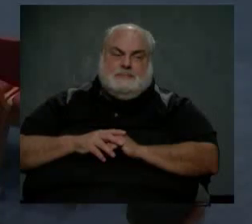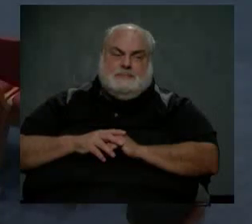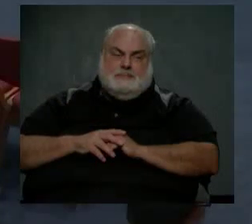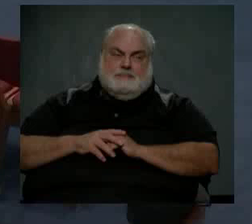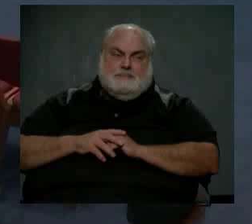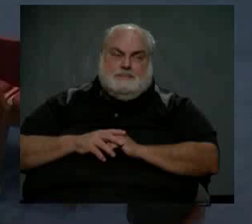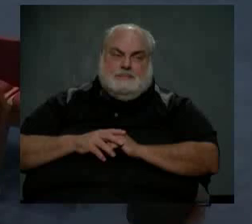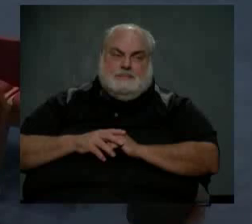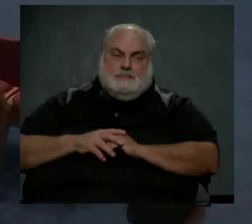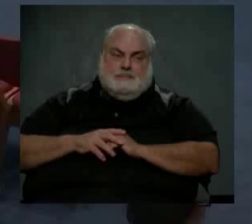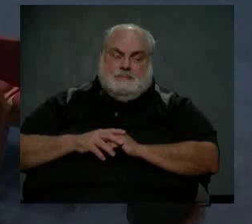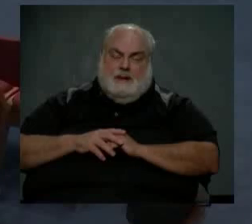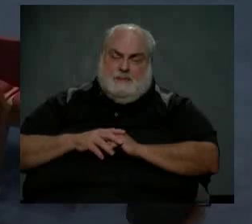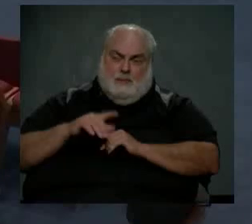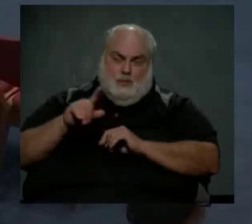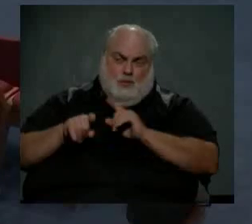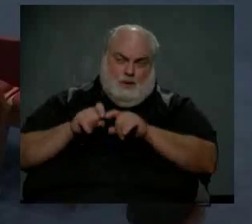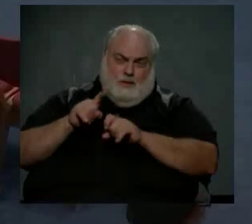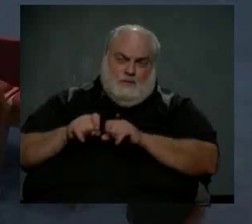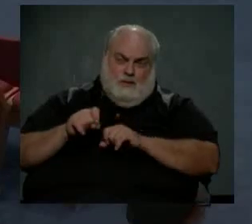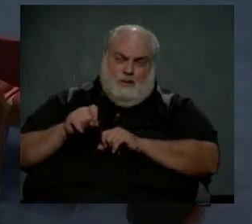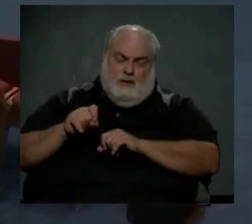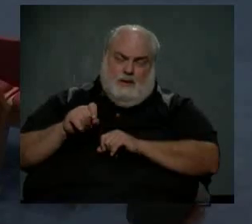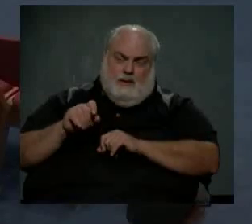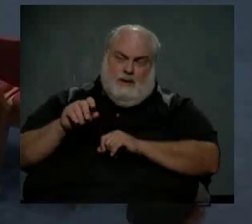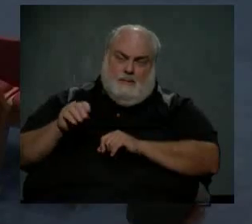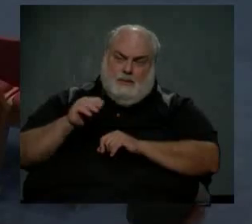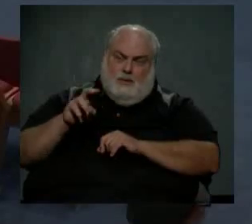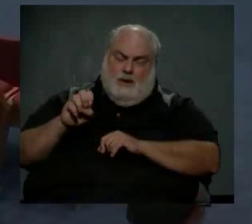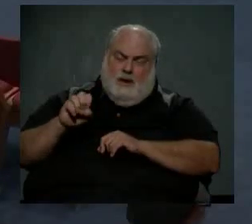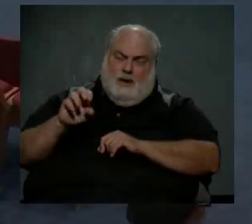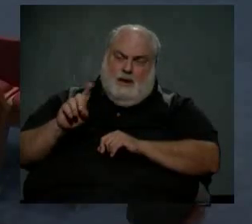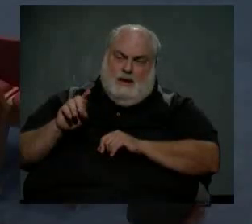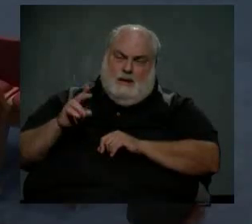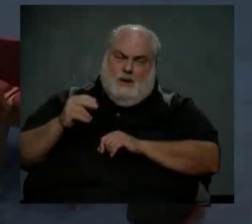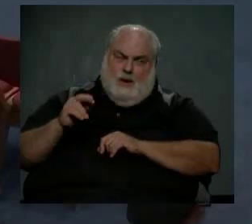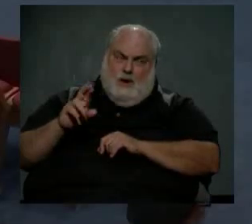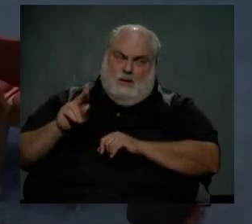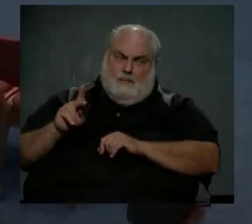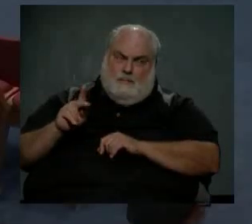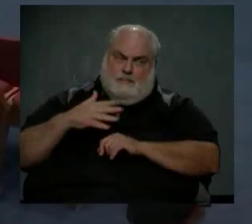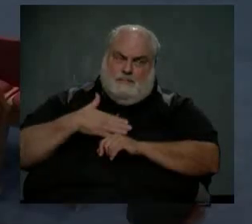And I've got some questions for Mr. Eckhart, please.